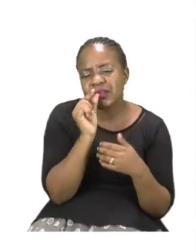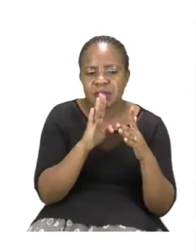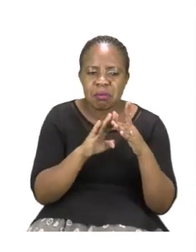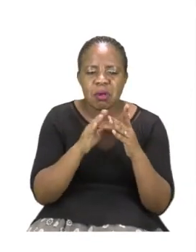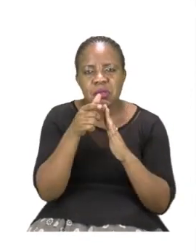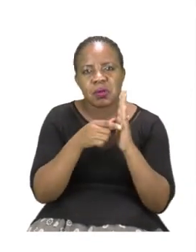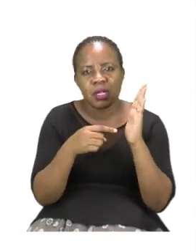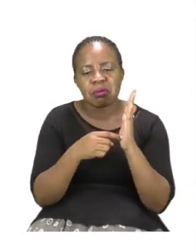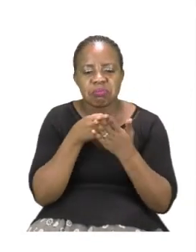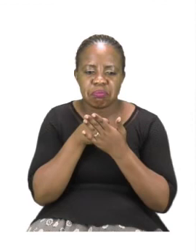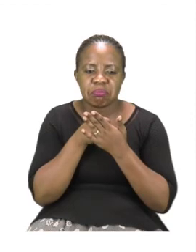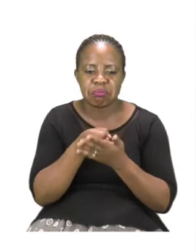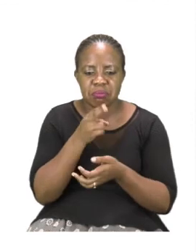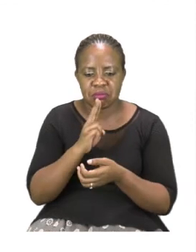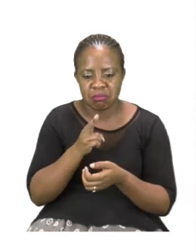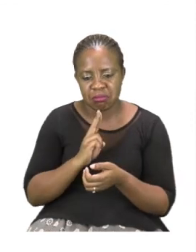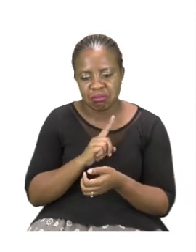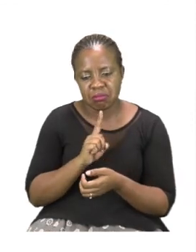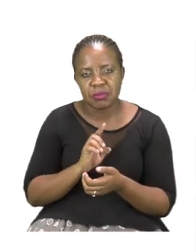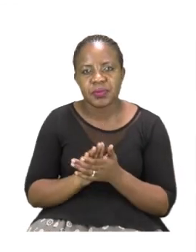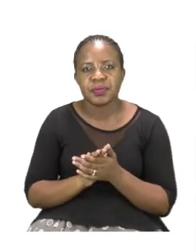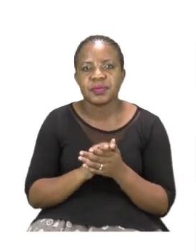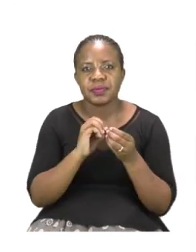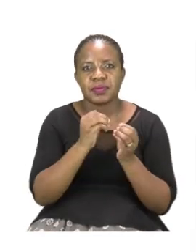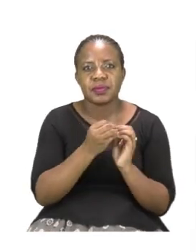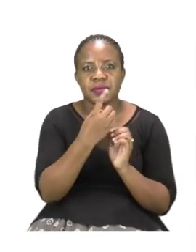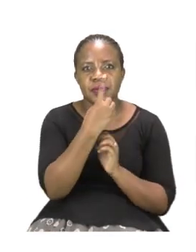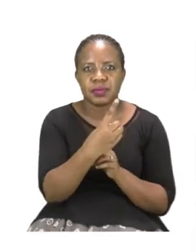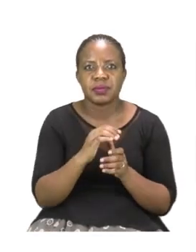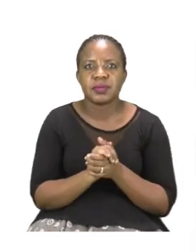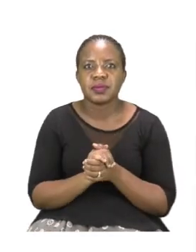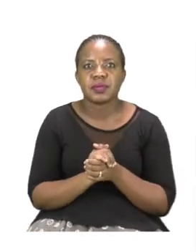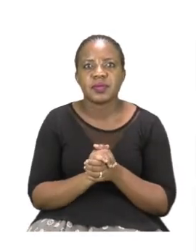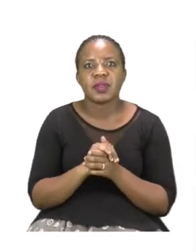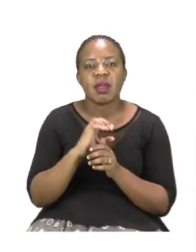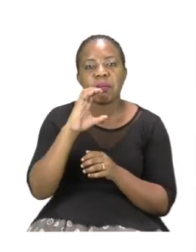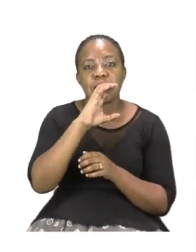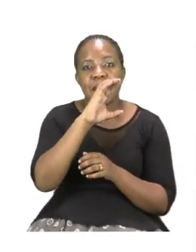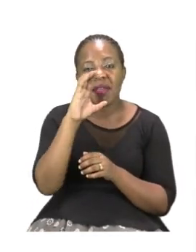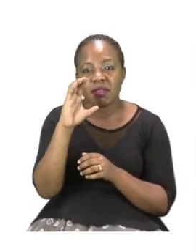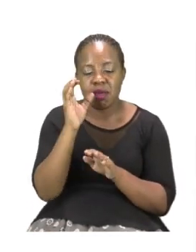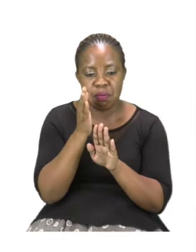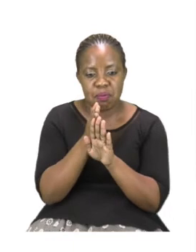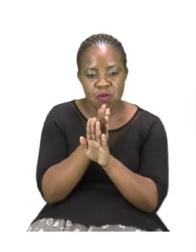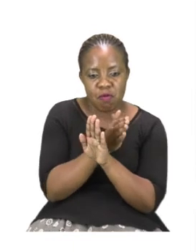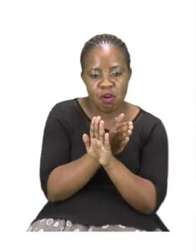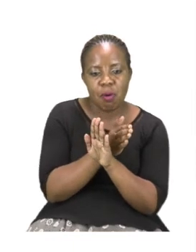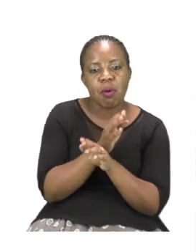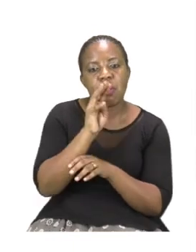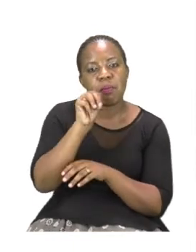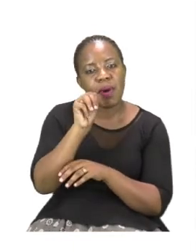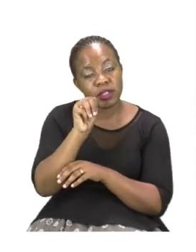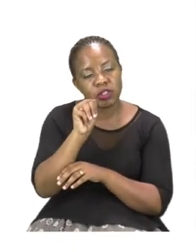questions. The first one says, what month is before March? So I'm going